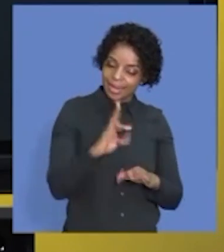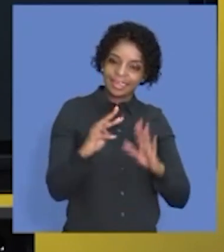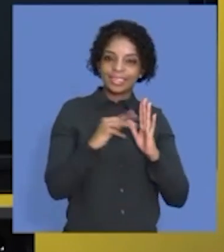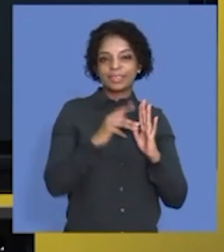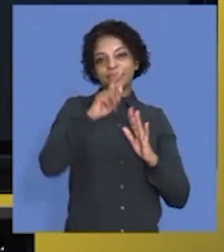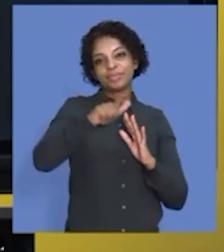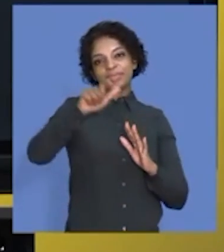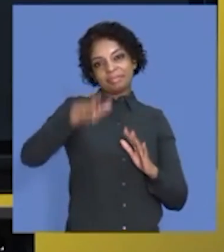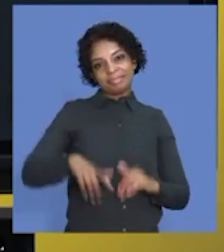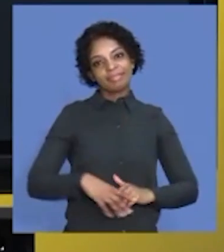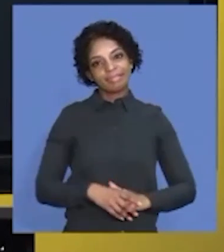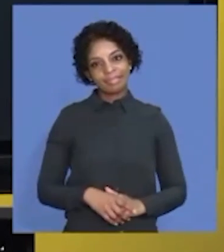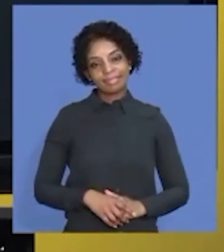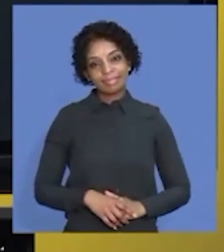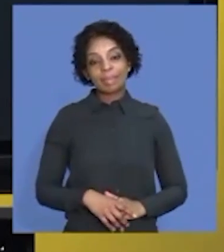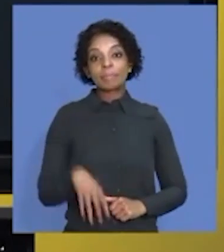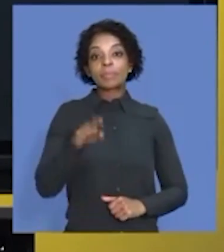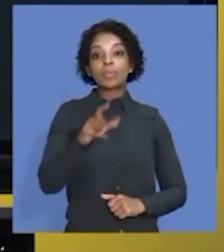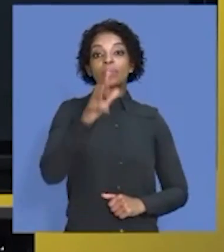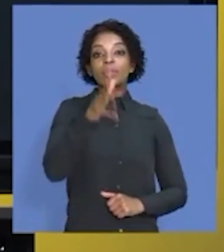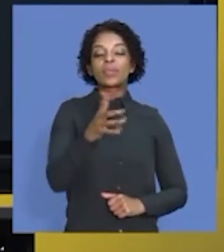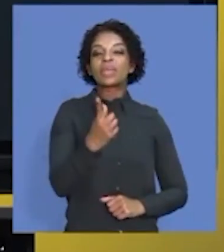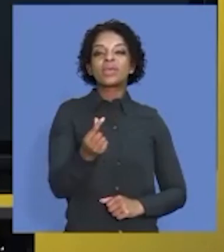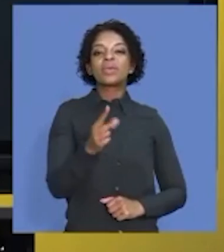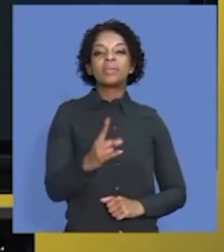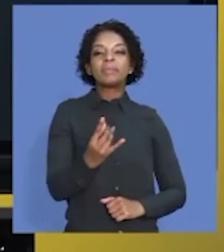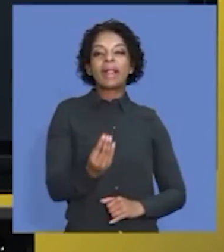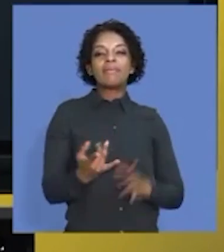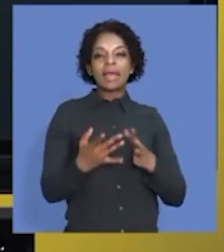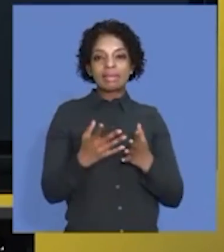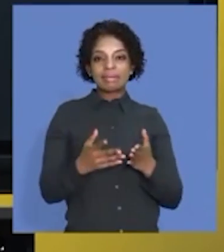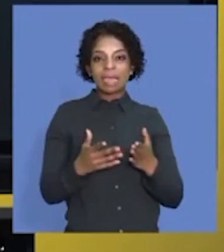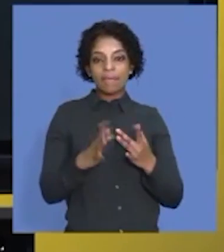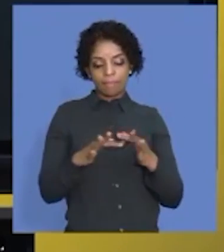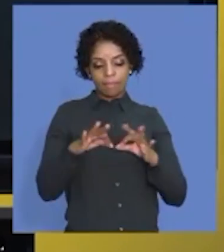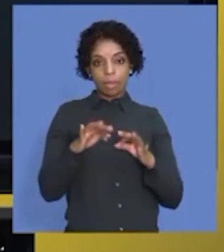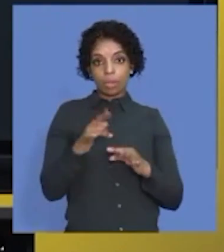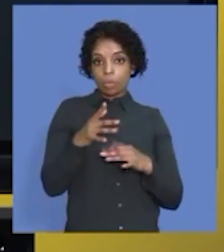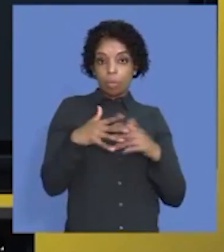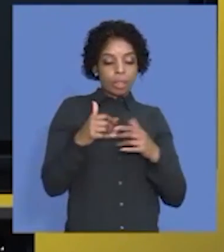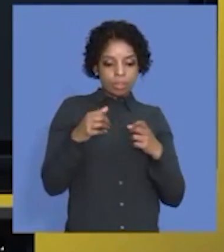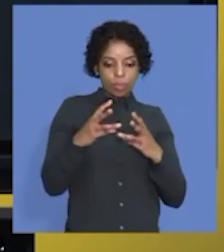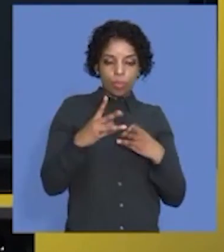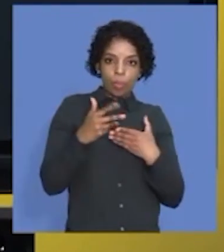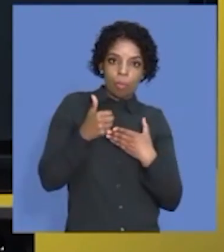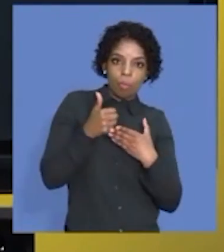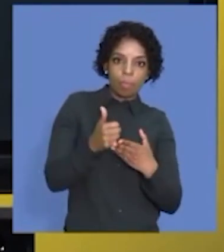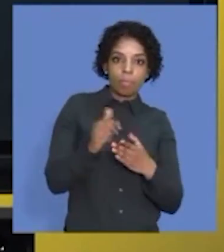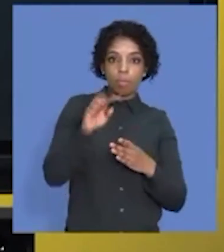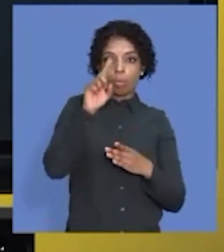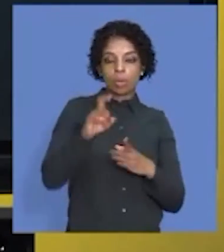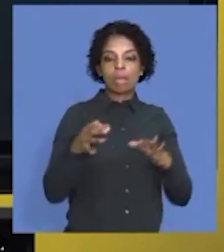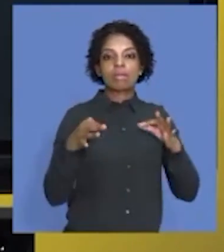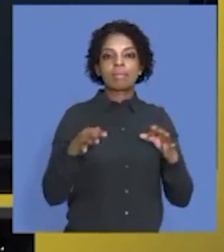will the asset be disposed of at its carrying value. Anywhere else in the question paper, you could get